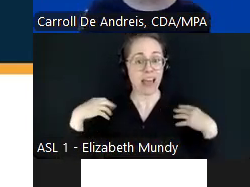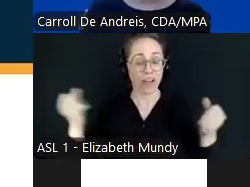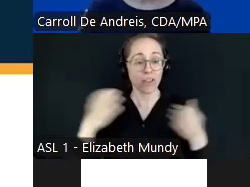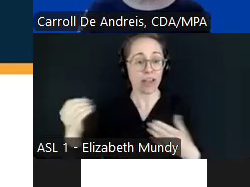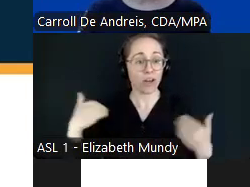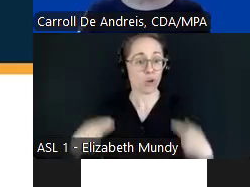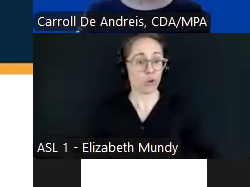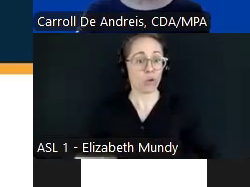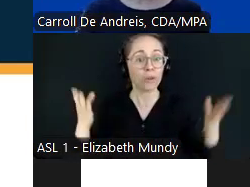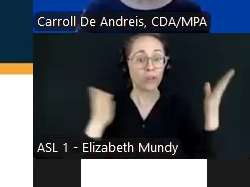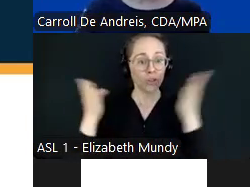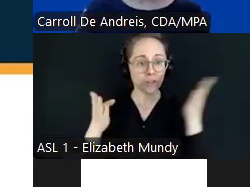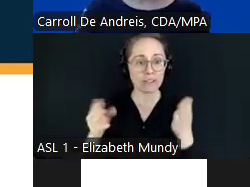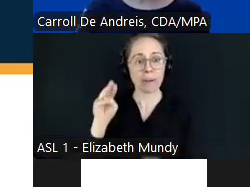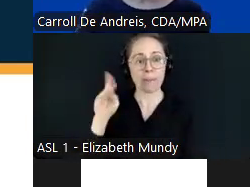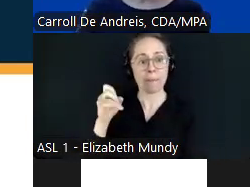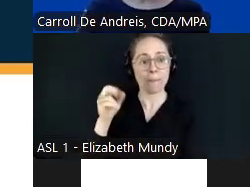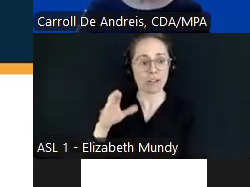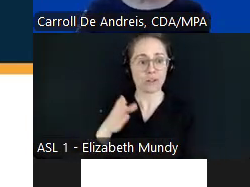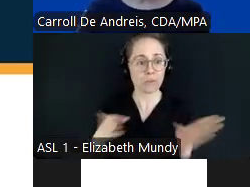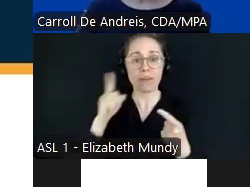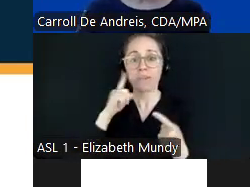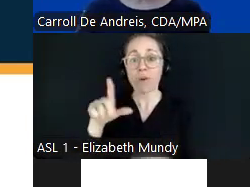webpage. And again,